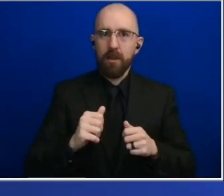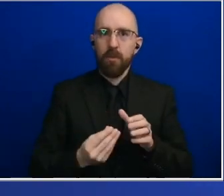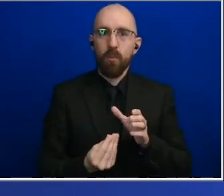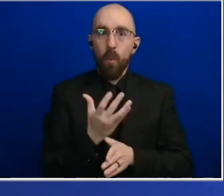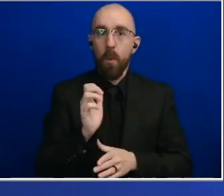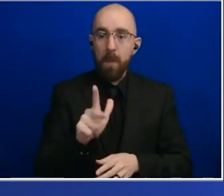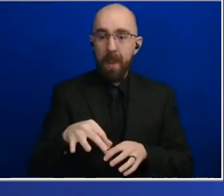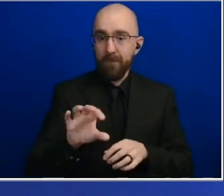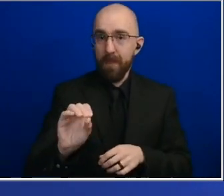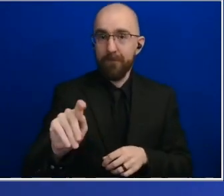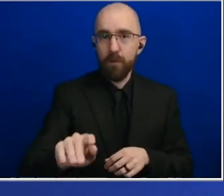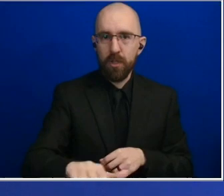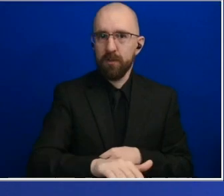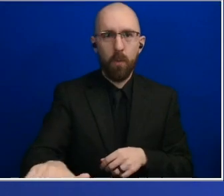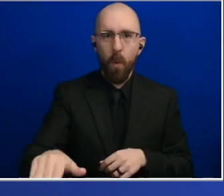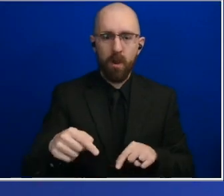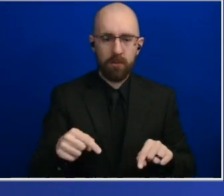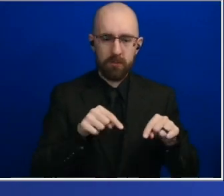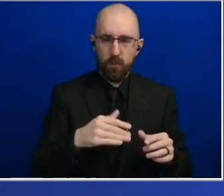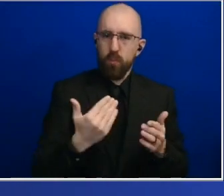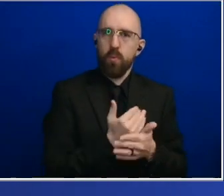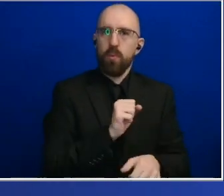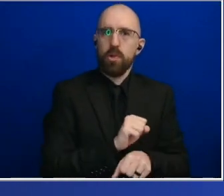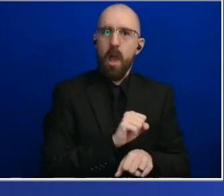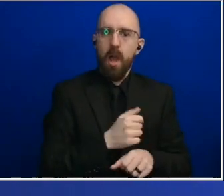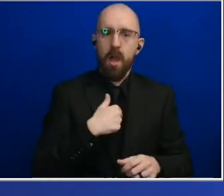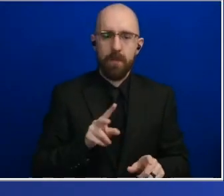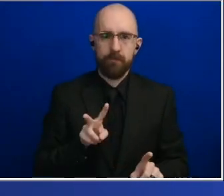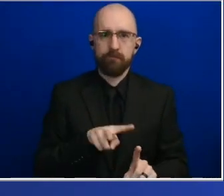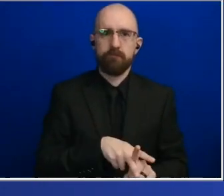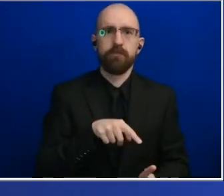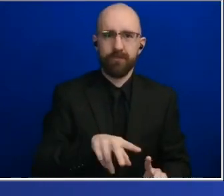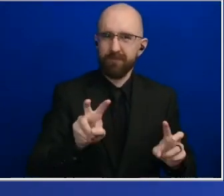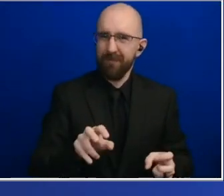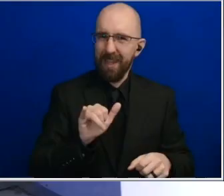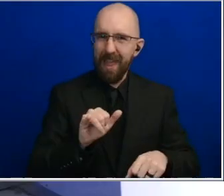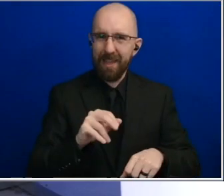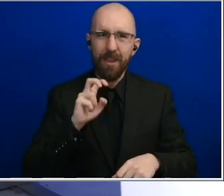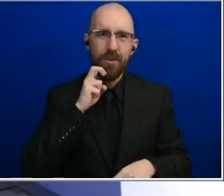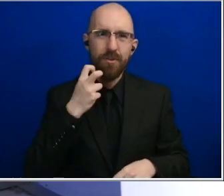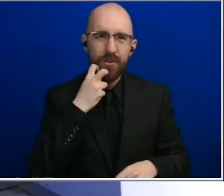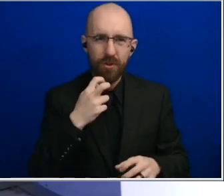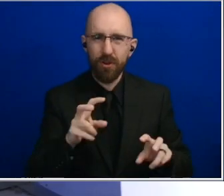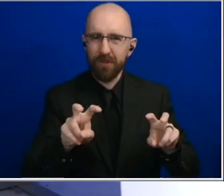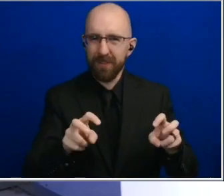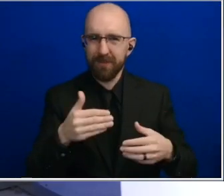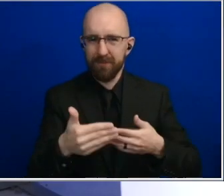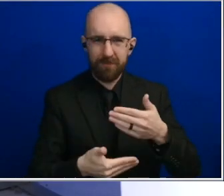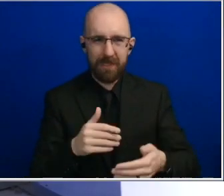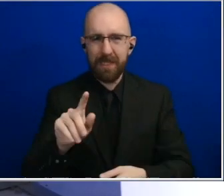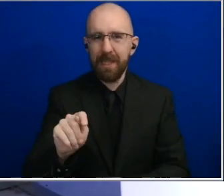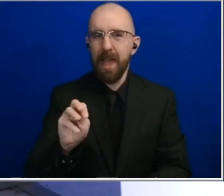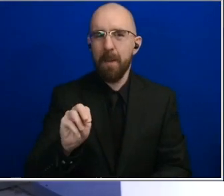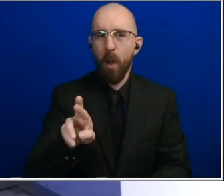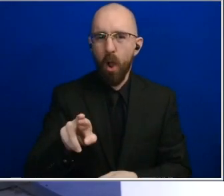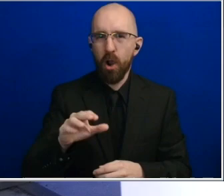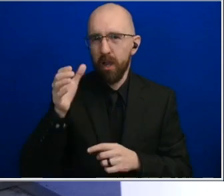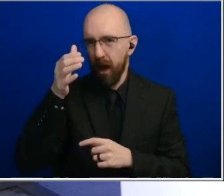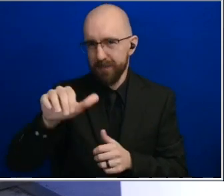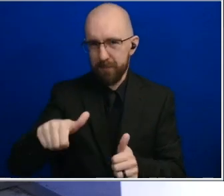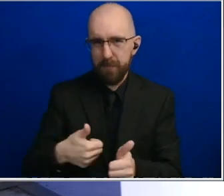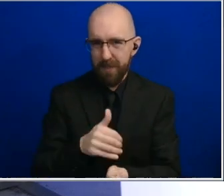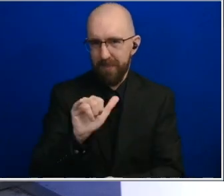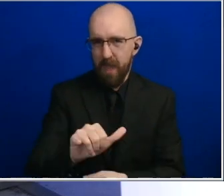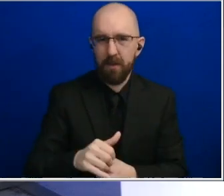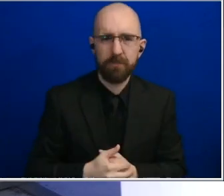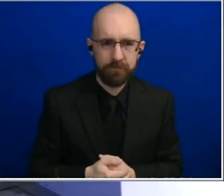task. So that's the concept behind targeted muscle reinnervation. Okay. So are you connecting sensory nerves to the motor